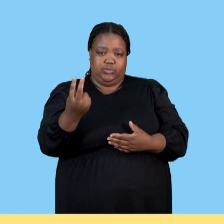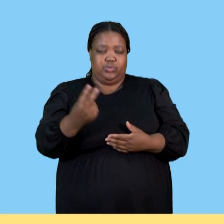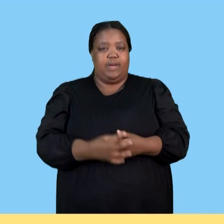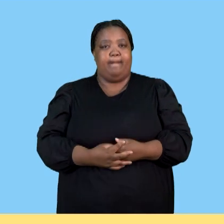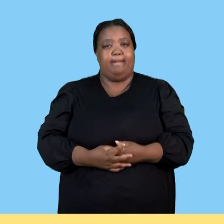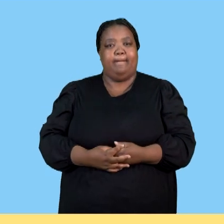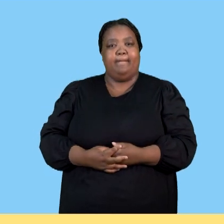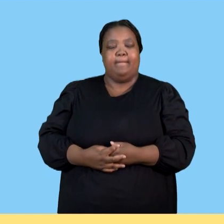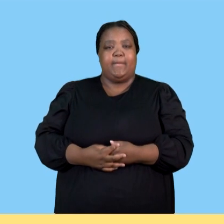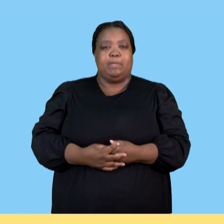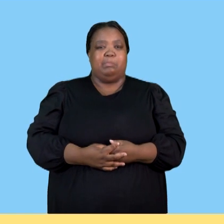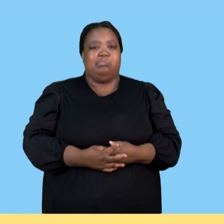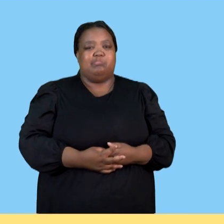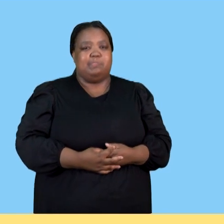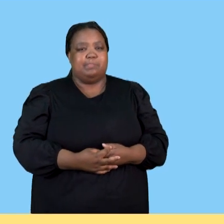two.